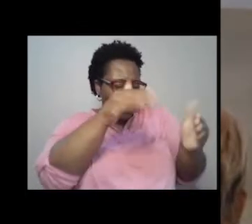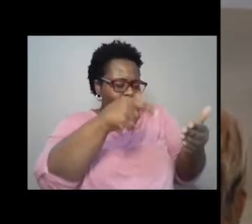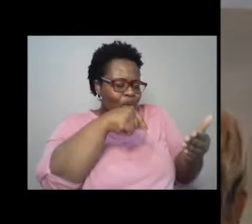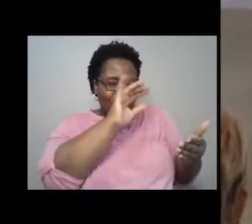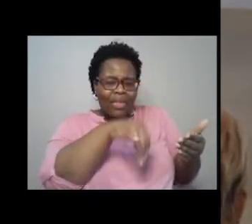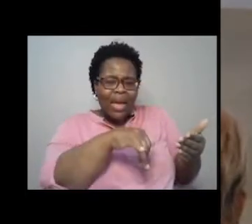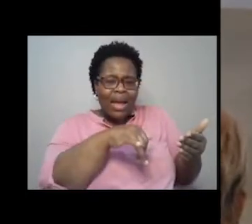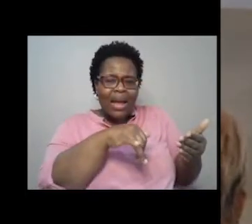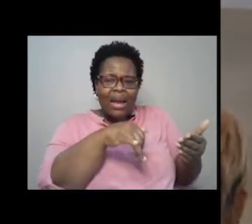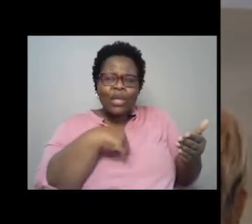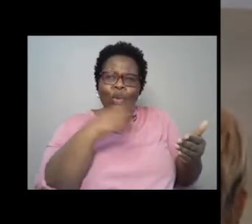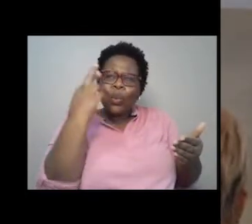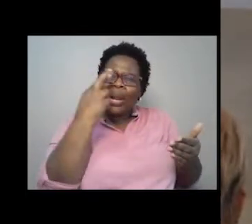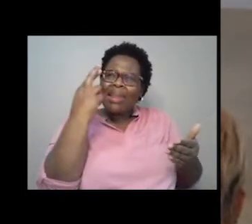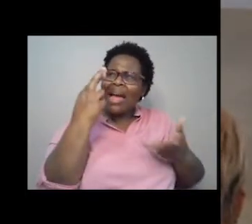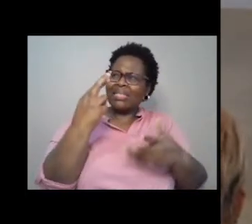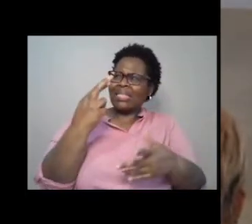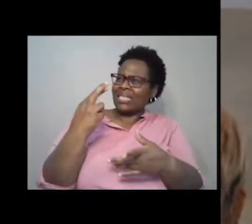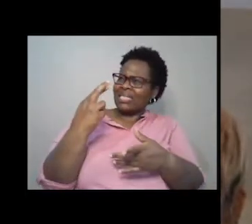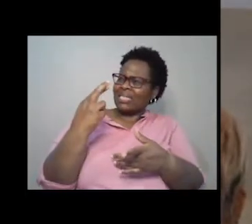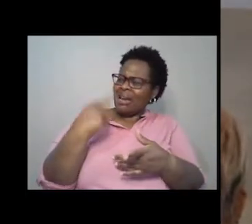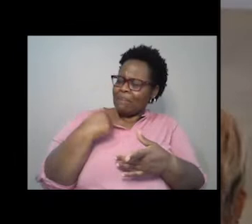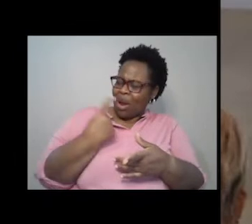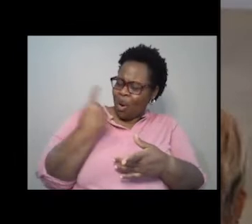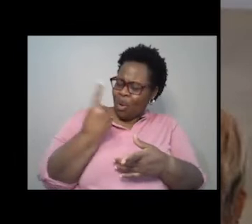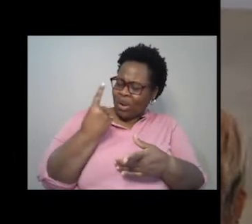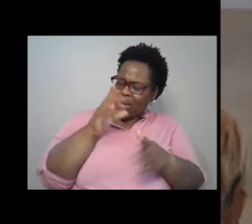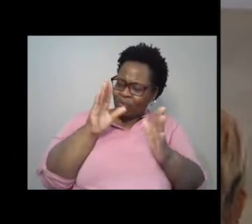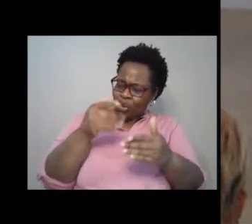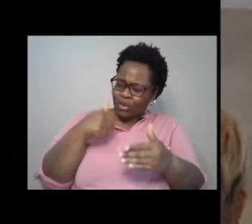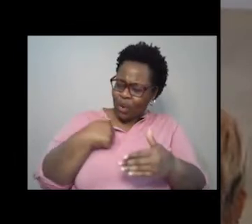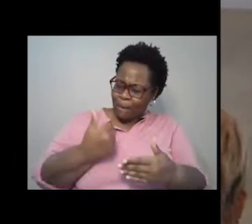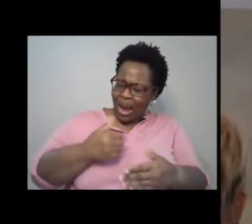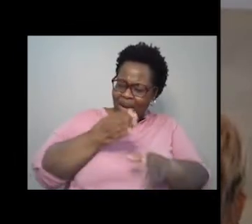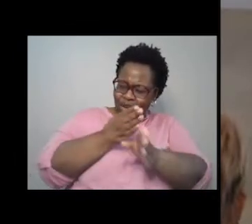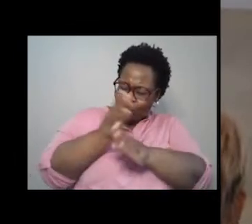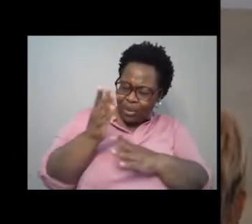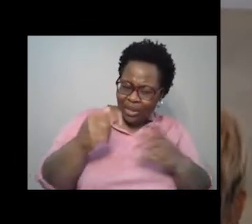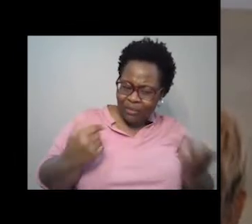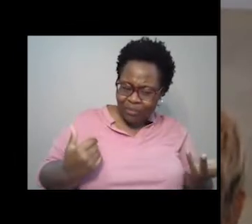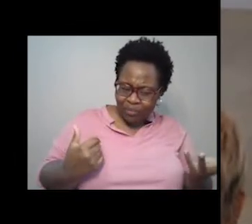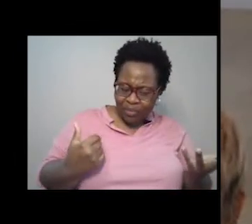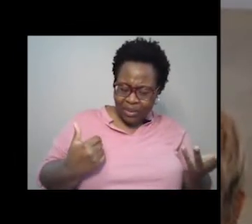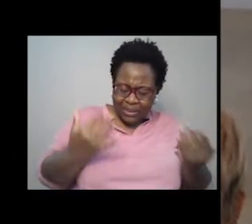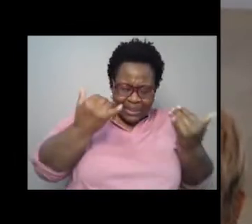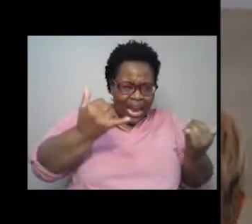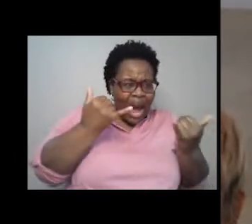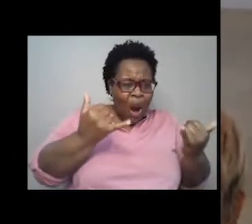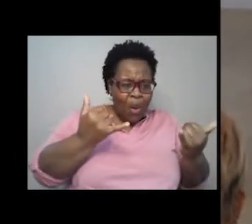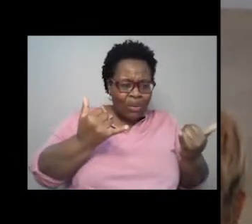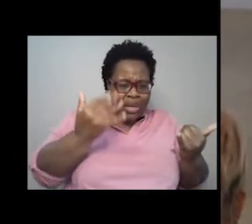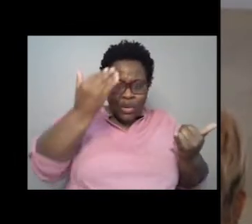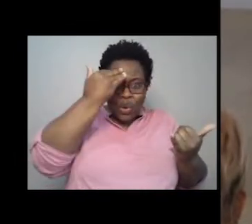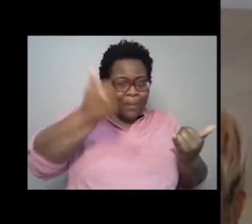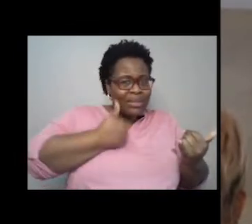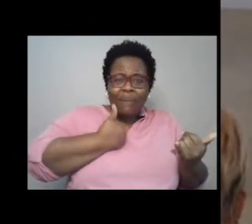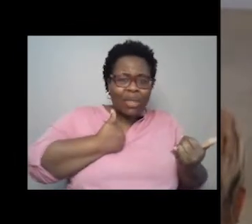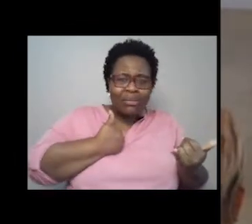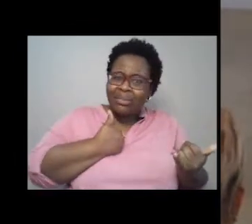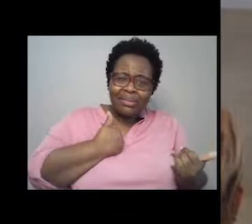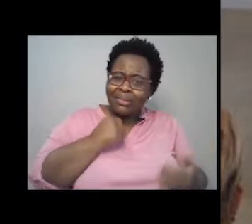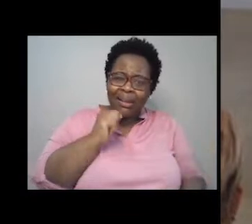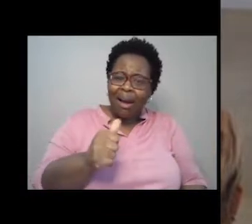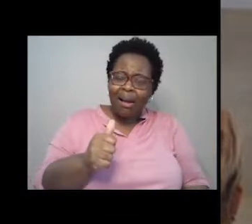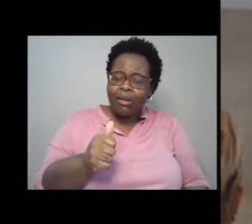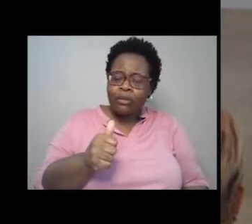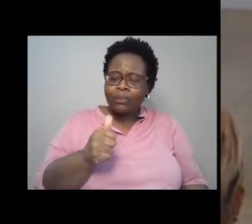on two parts of me. I've only focused on my wealth. I've only focused on my career. And you know what? I don't even know who I am anymore.